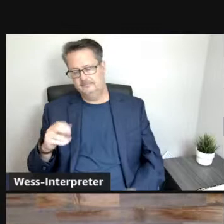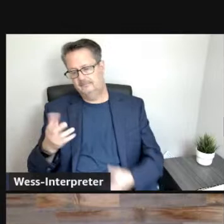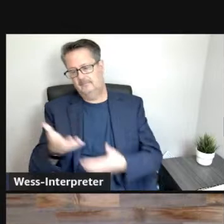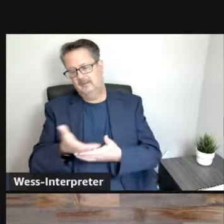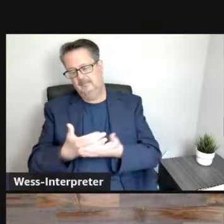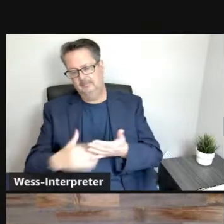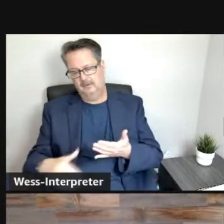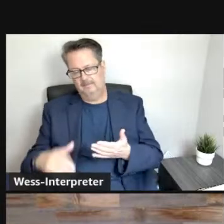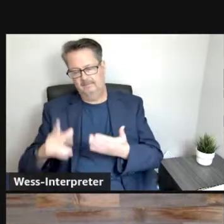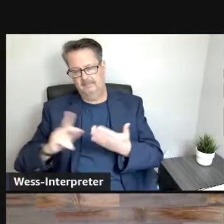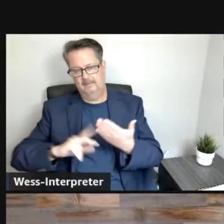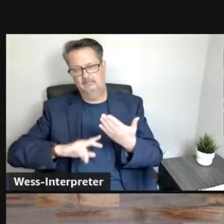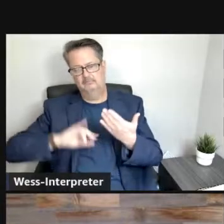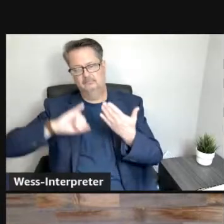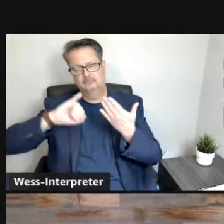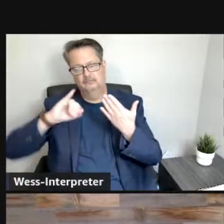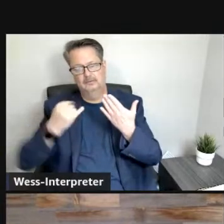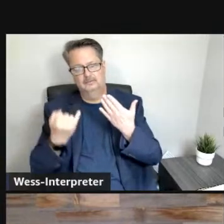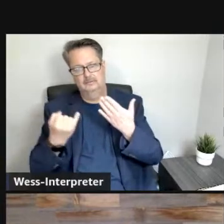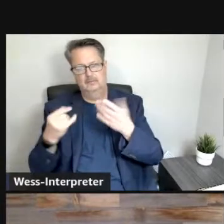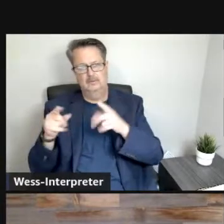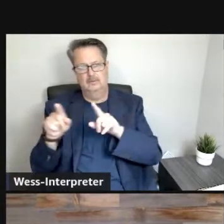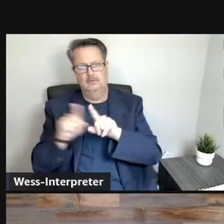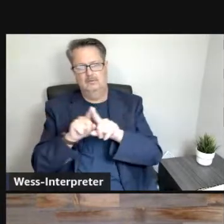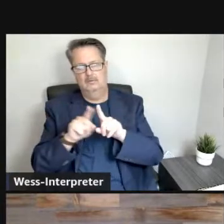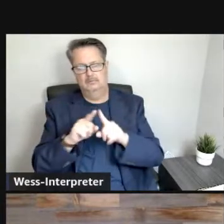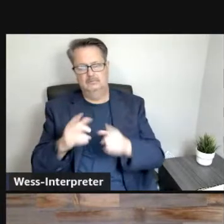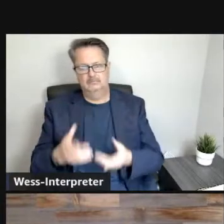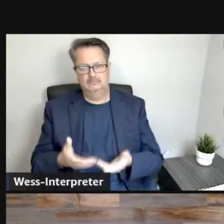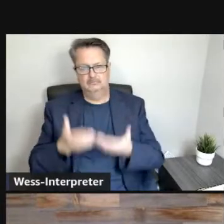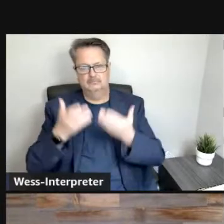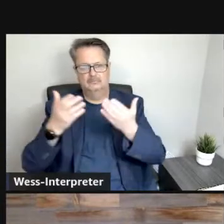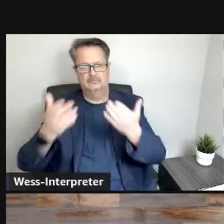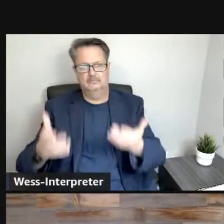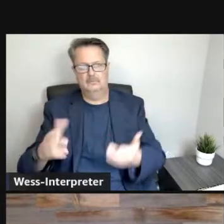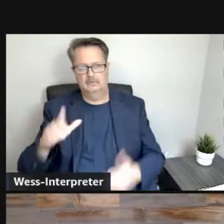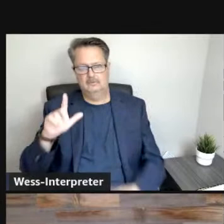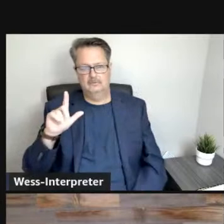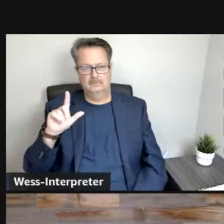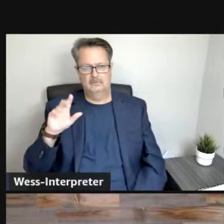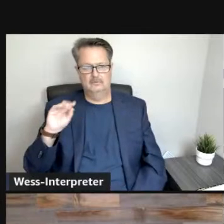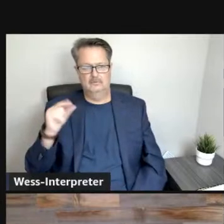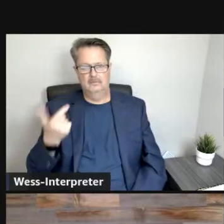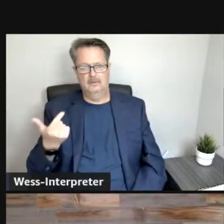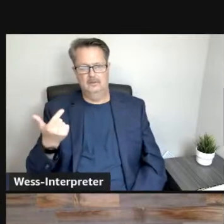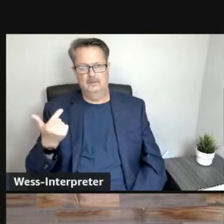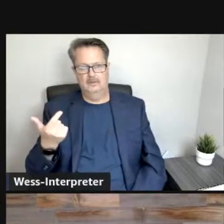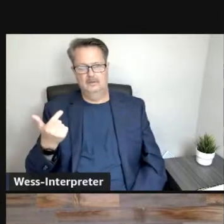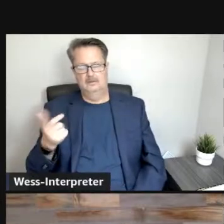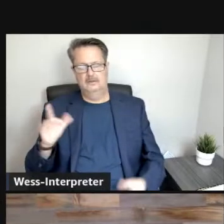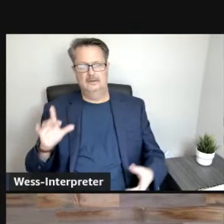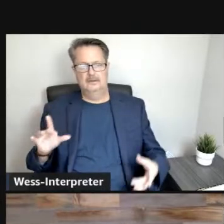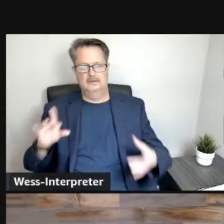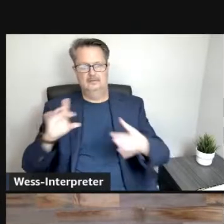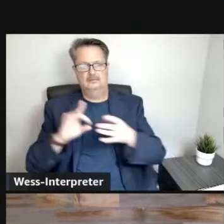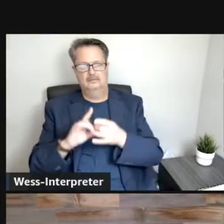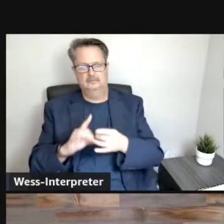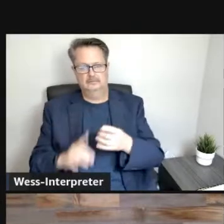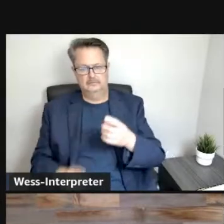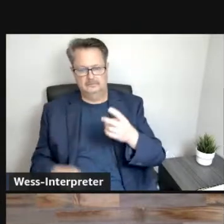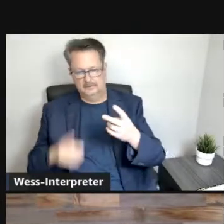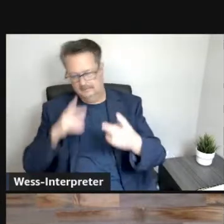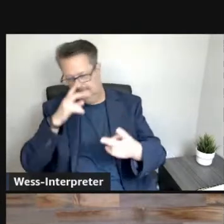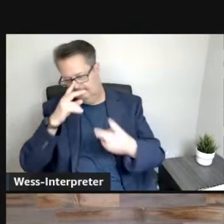project, we also propose logs collection, so you can view the logs. So we collect logs with